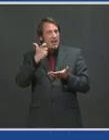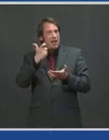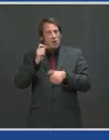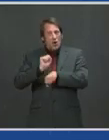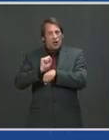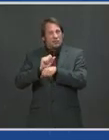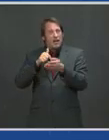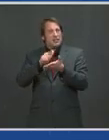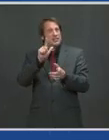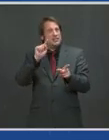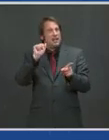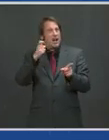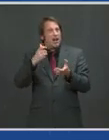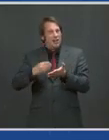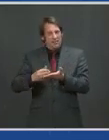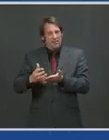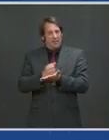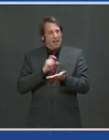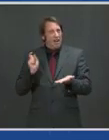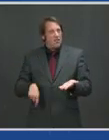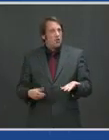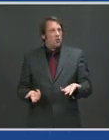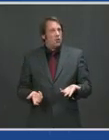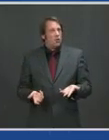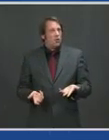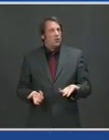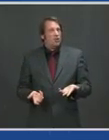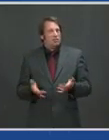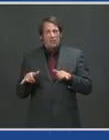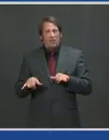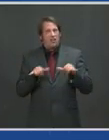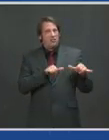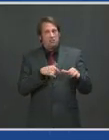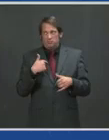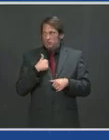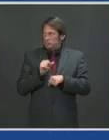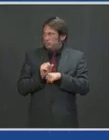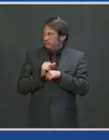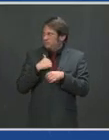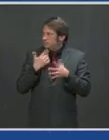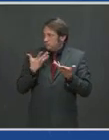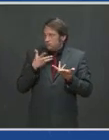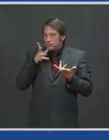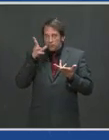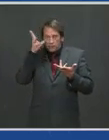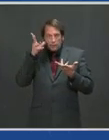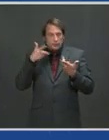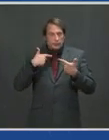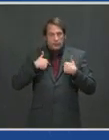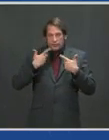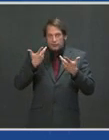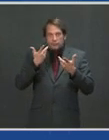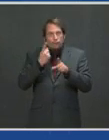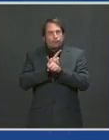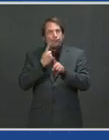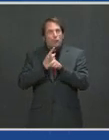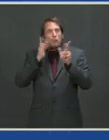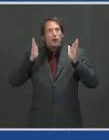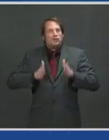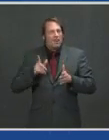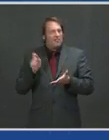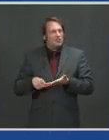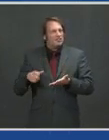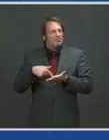I've also proposed the global minimum tax, which is being proposed around the world for U.S. corporations at 21%. Let me tell you what that